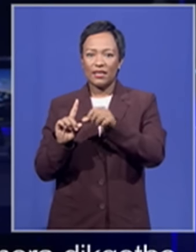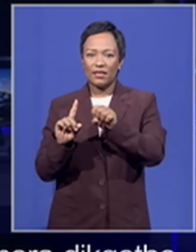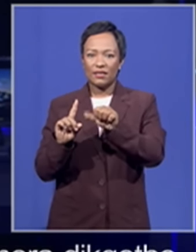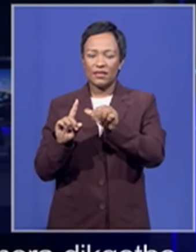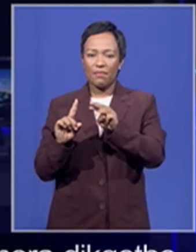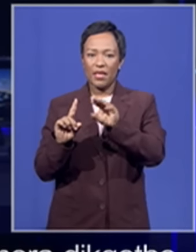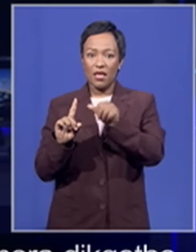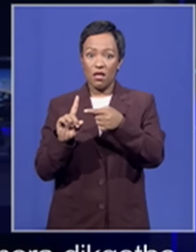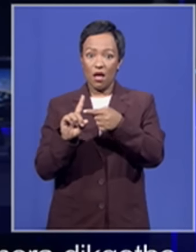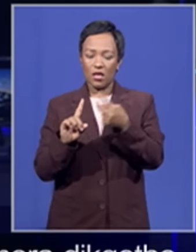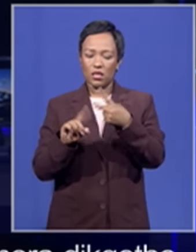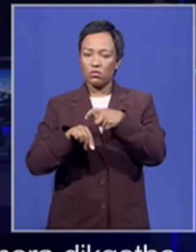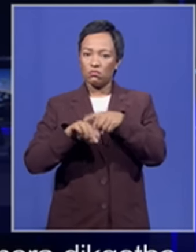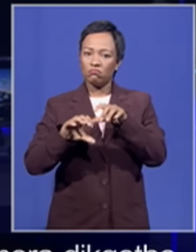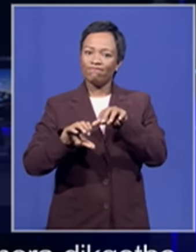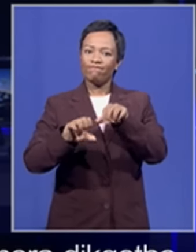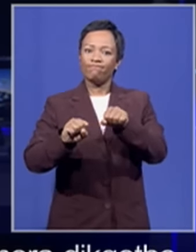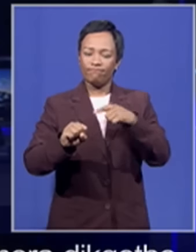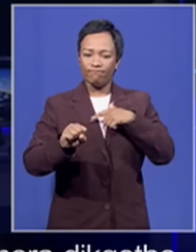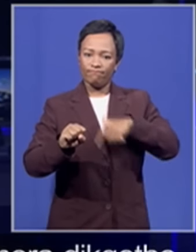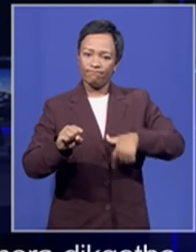kena mokgahlelong wa bobedi wa puso.